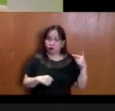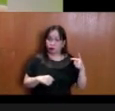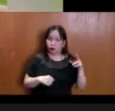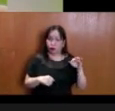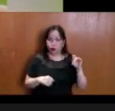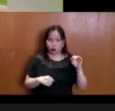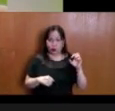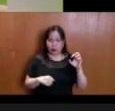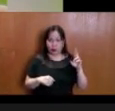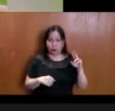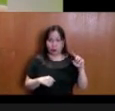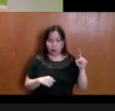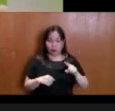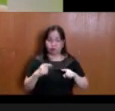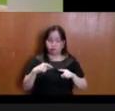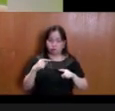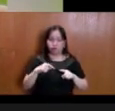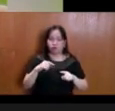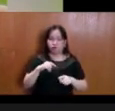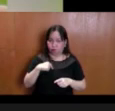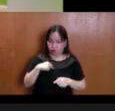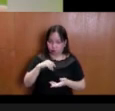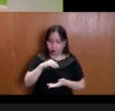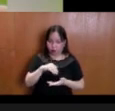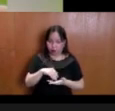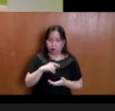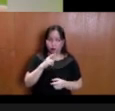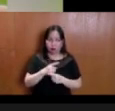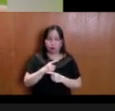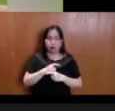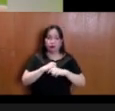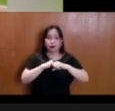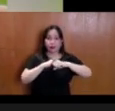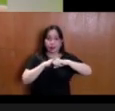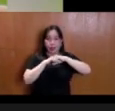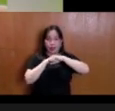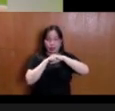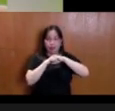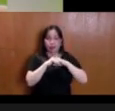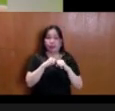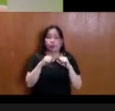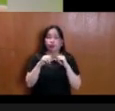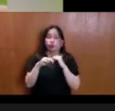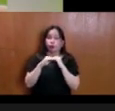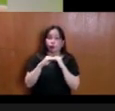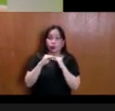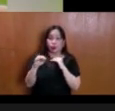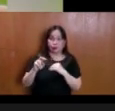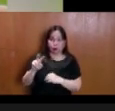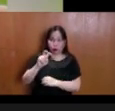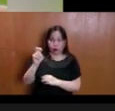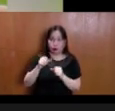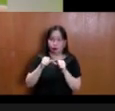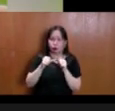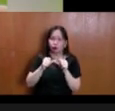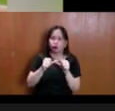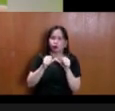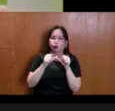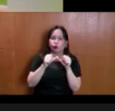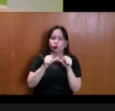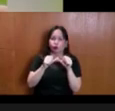And the center is actually advocating for sustainable tourism. So it's a center